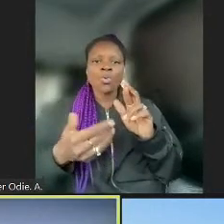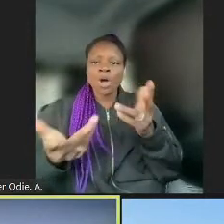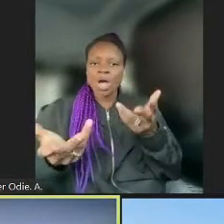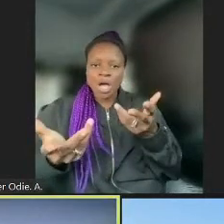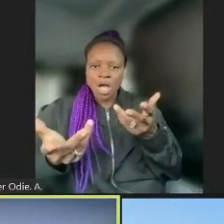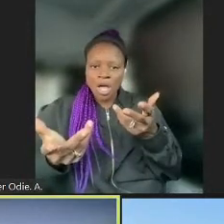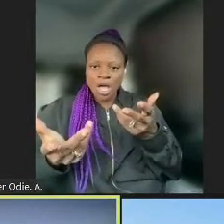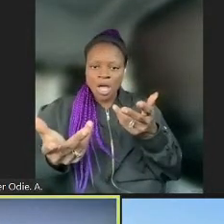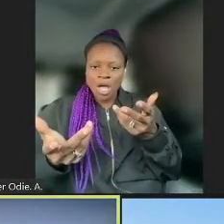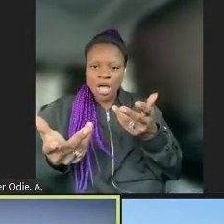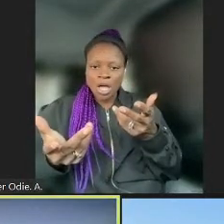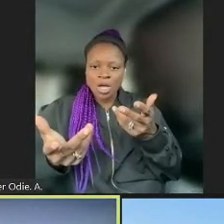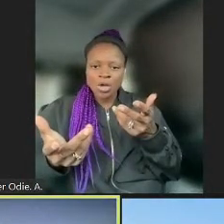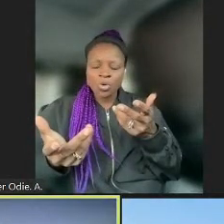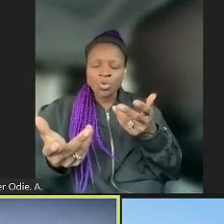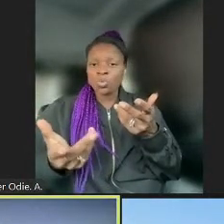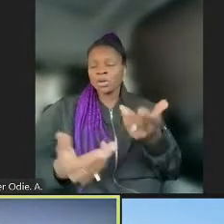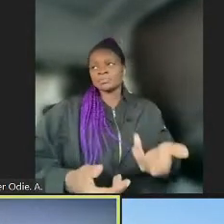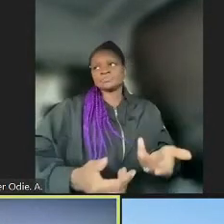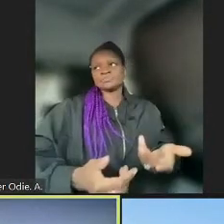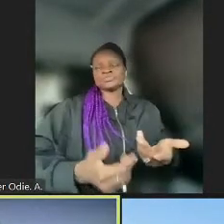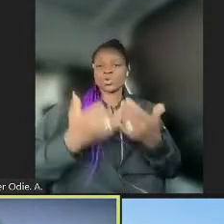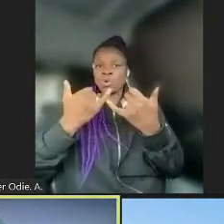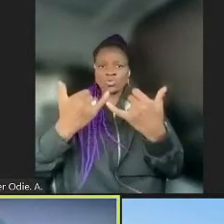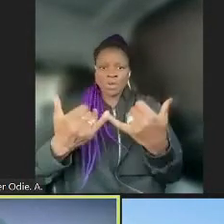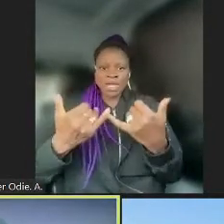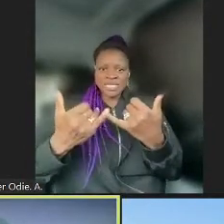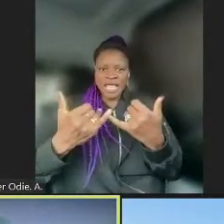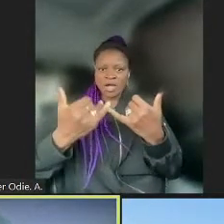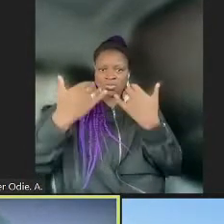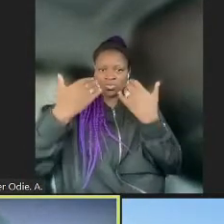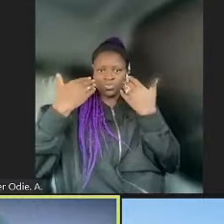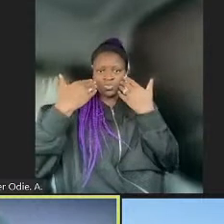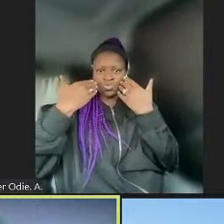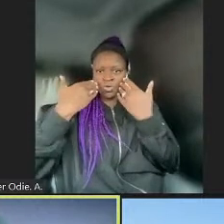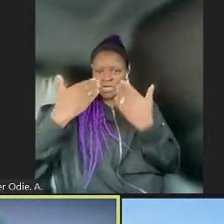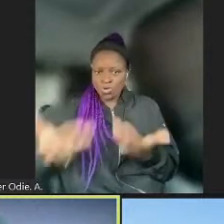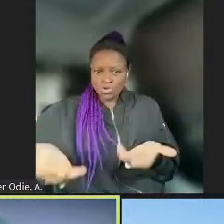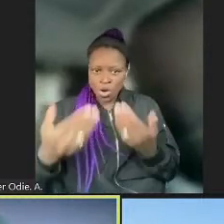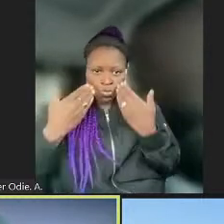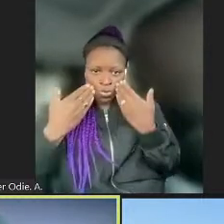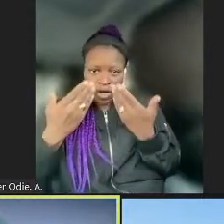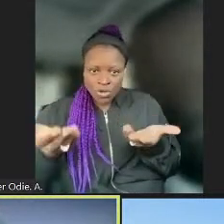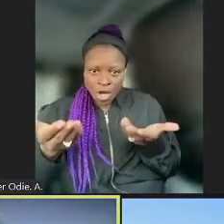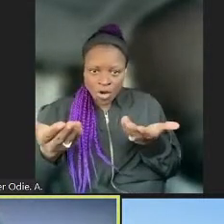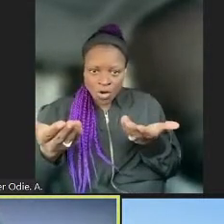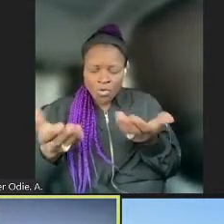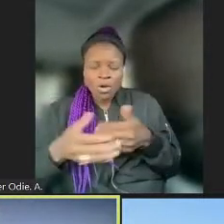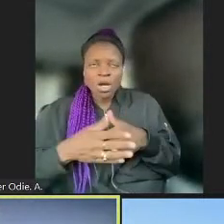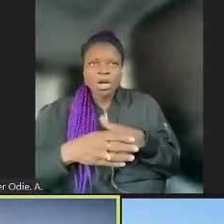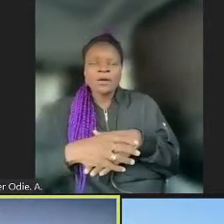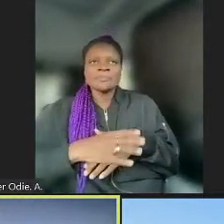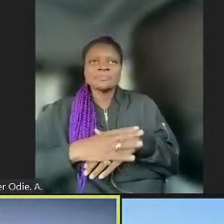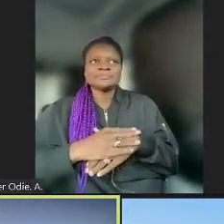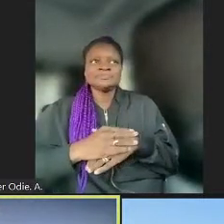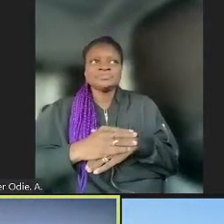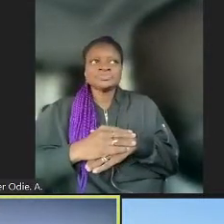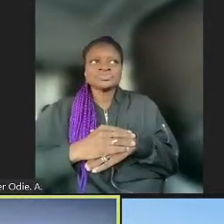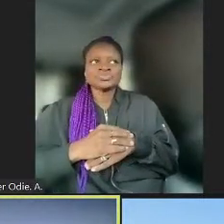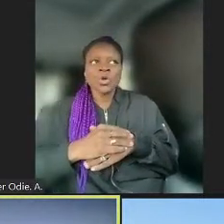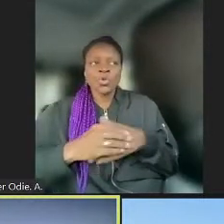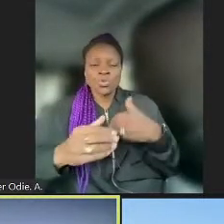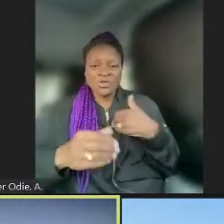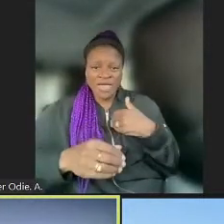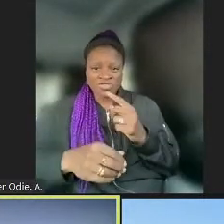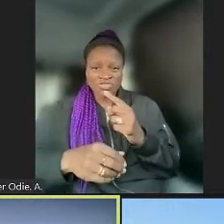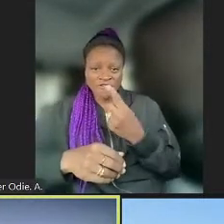Well, I don't think we know what the extent of the issue is at this point. I mean, we only have the first case in the United